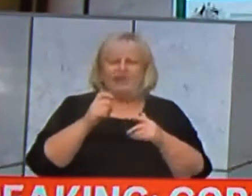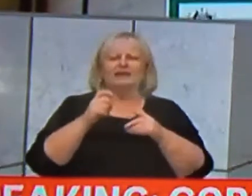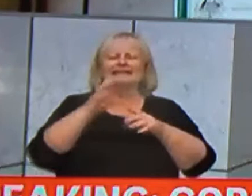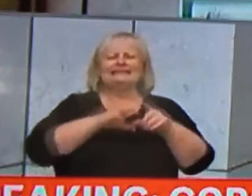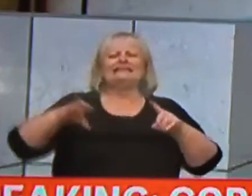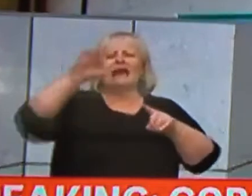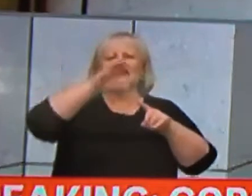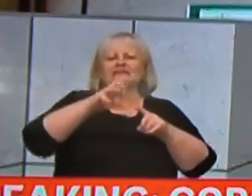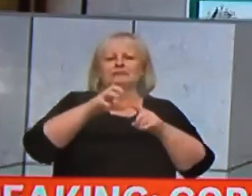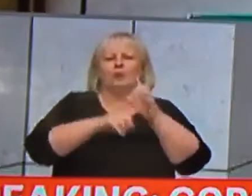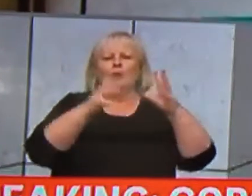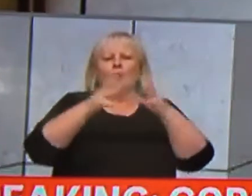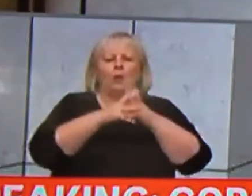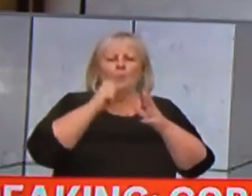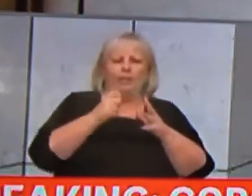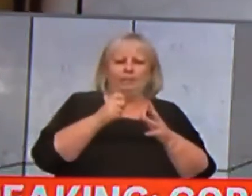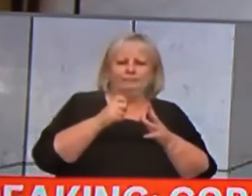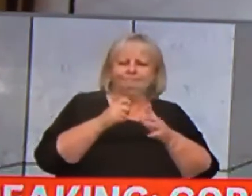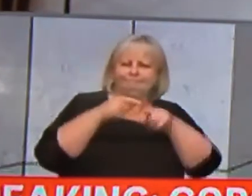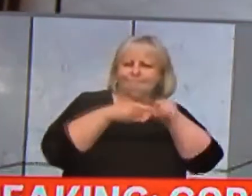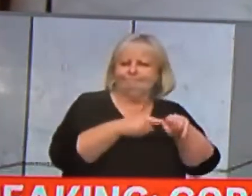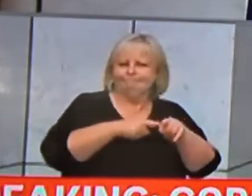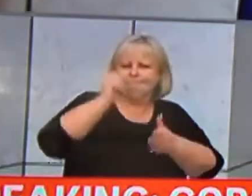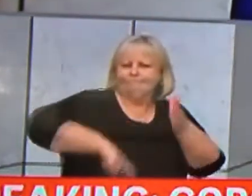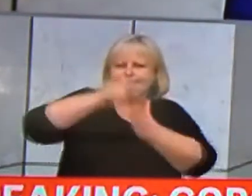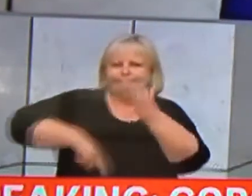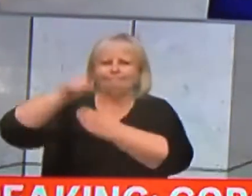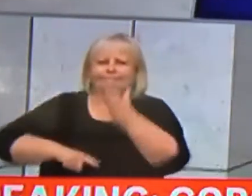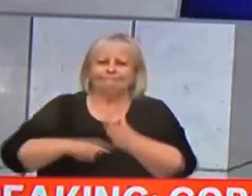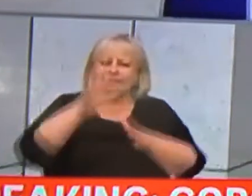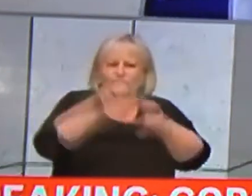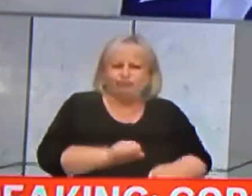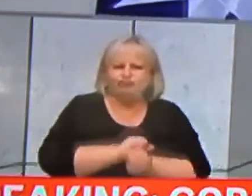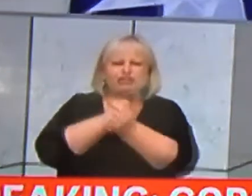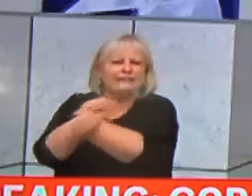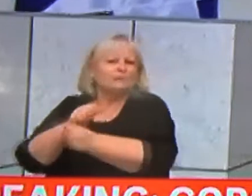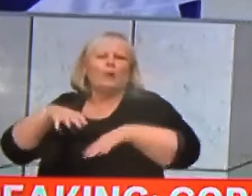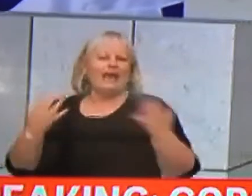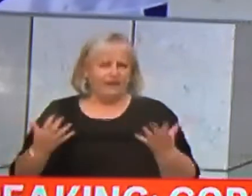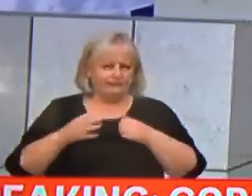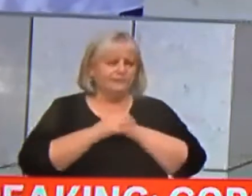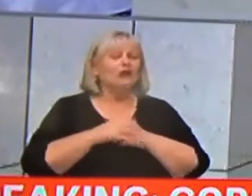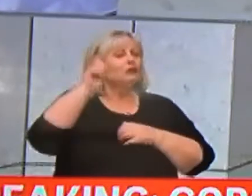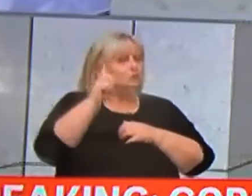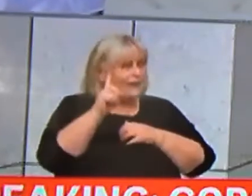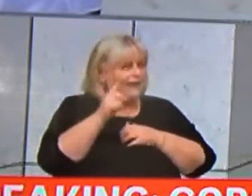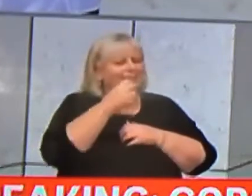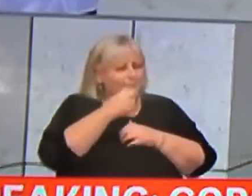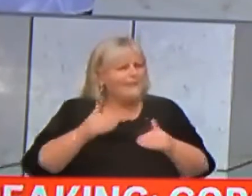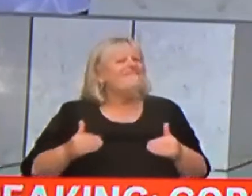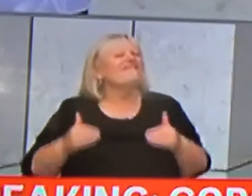are already moving in their enforcement measures. But today we believe we need to go even